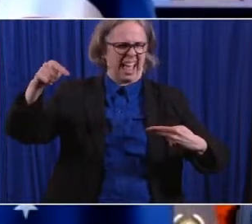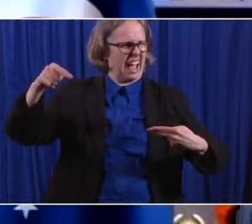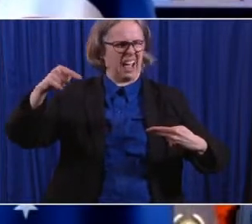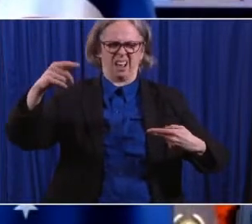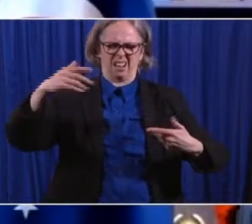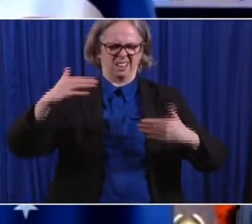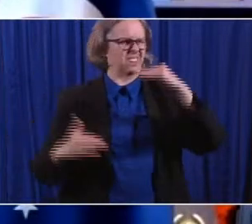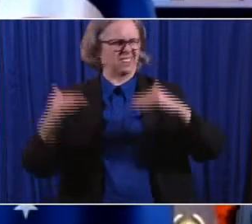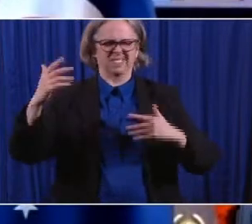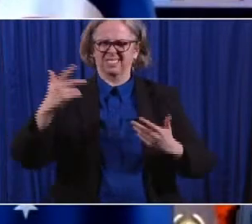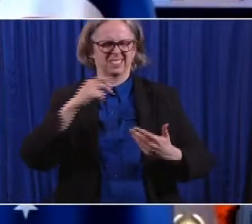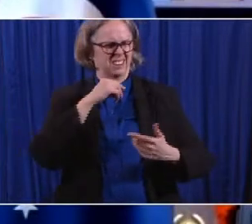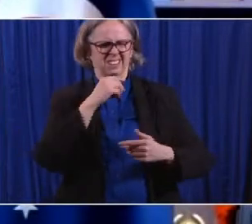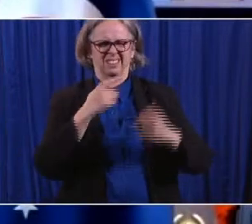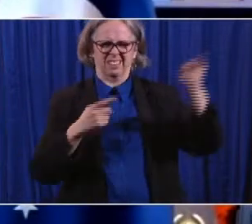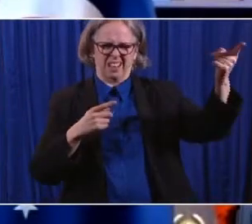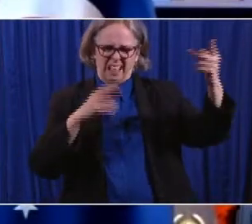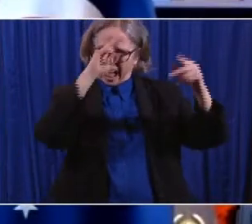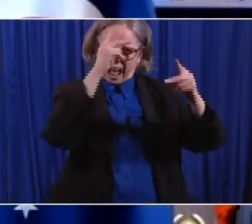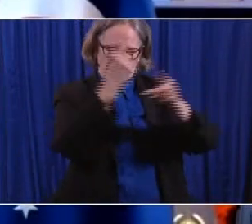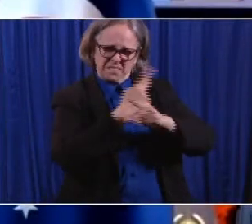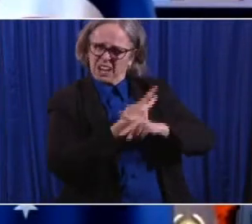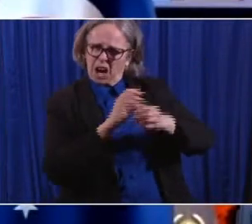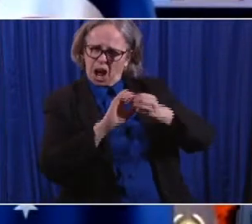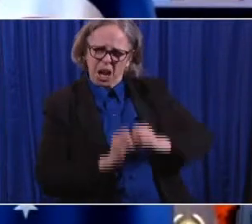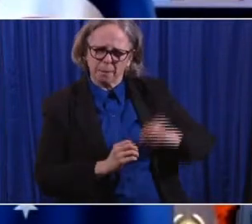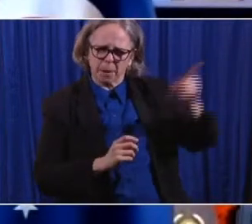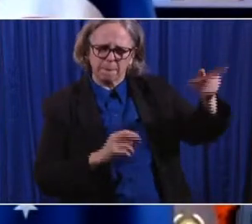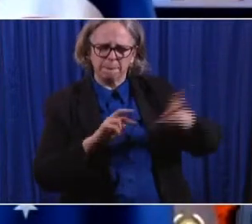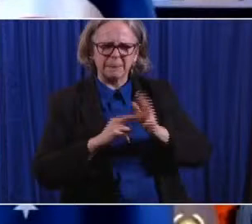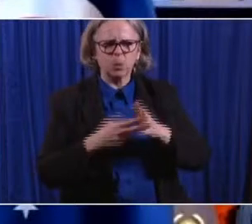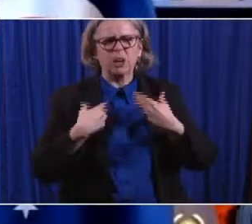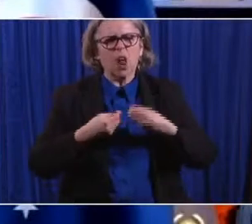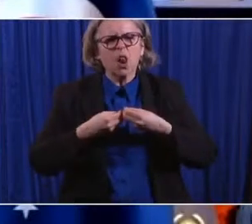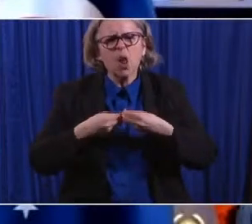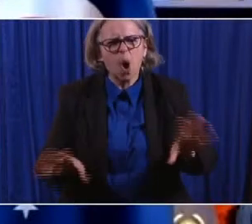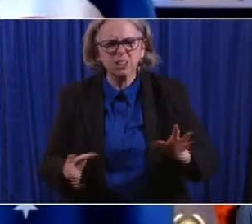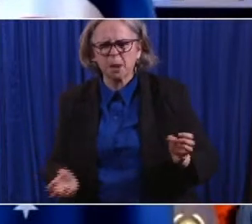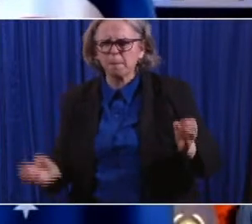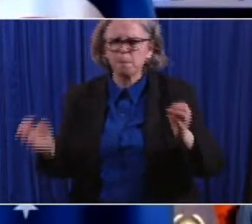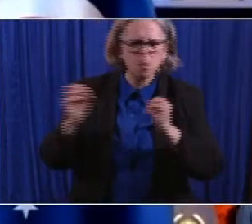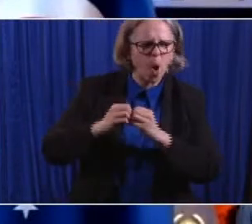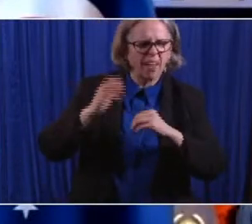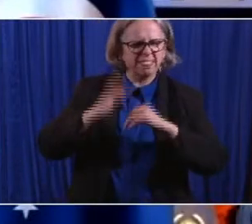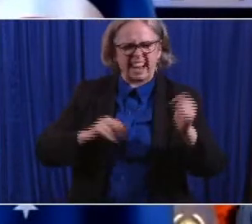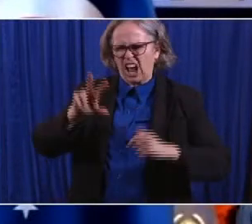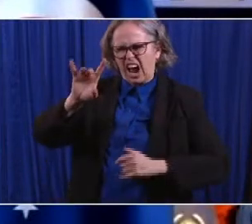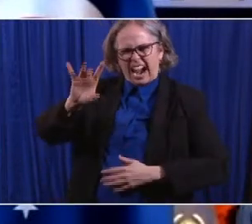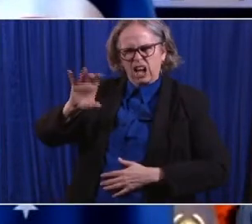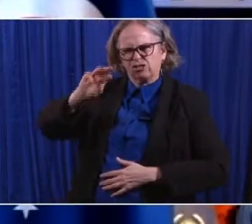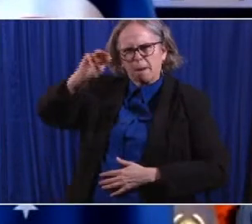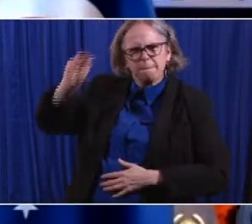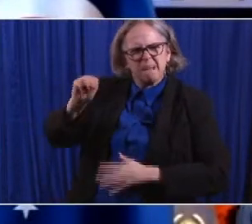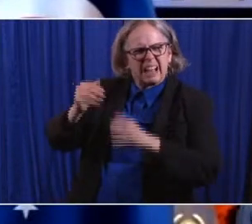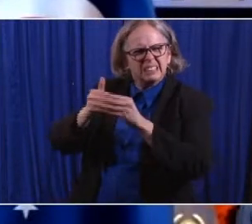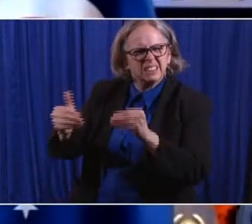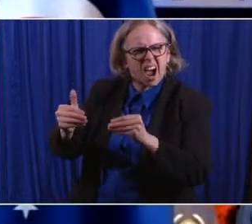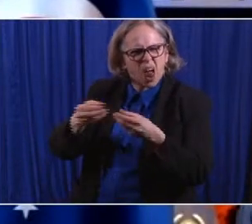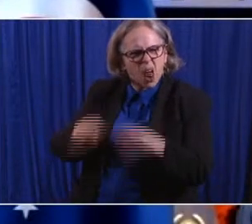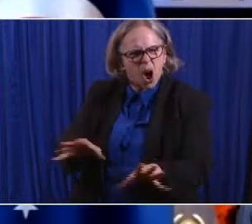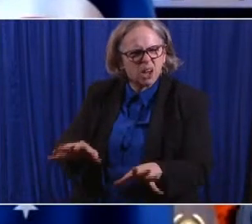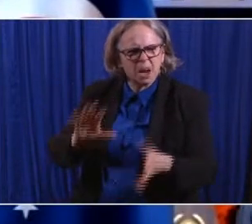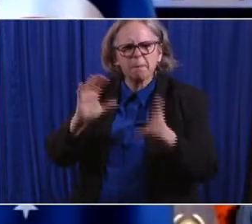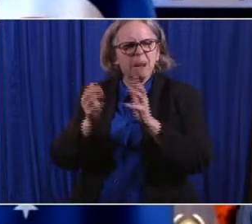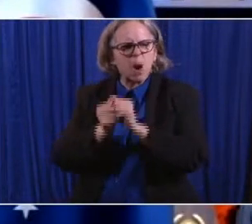being used based on unemployment, Ohio would lose over $800 million, $800 million as compared to an